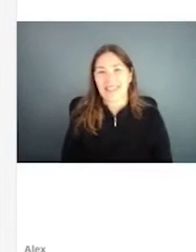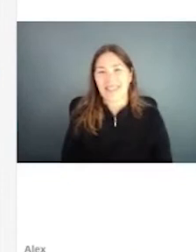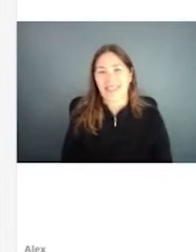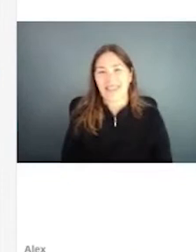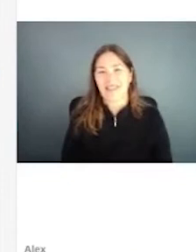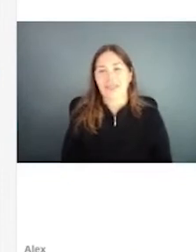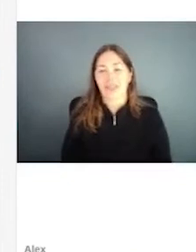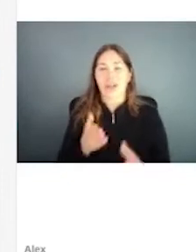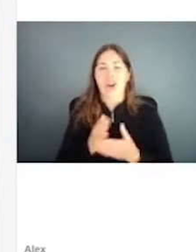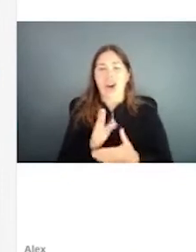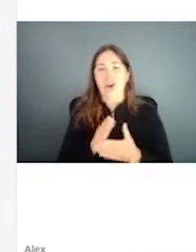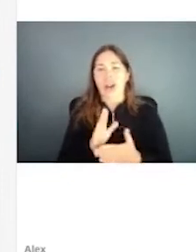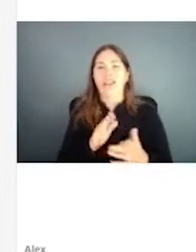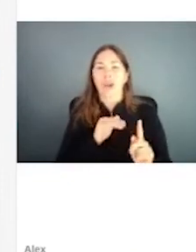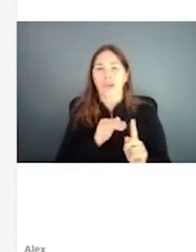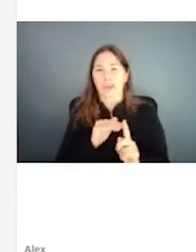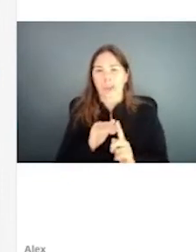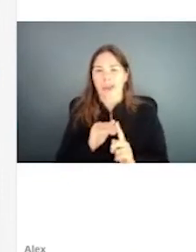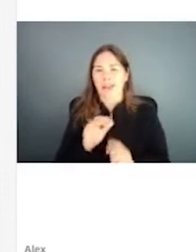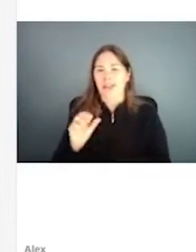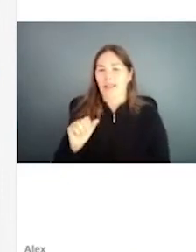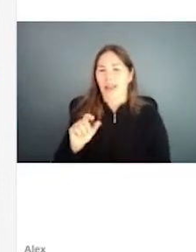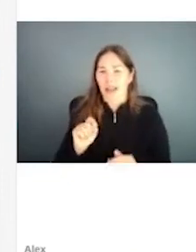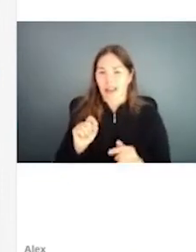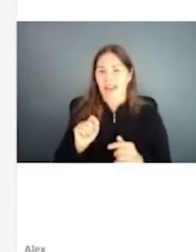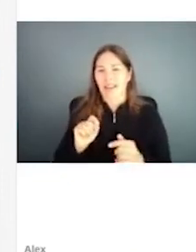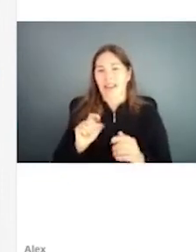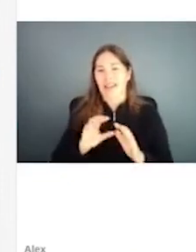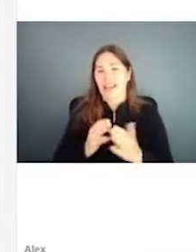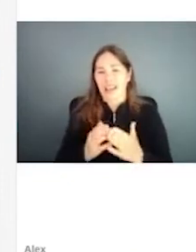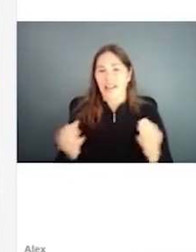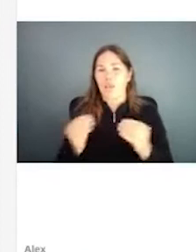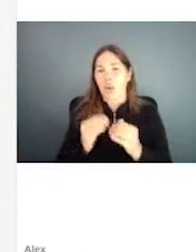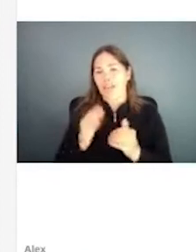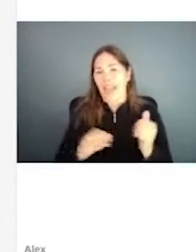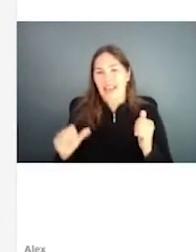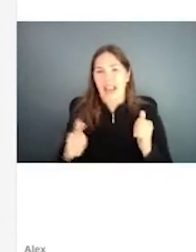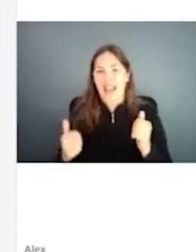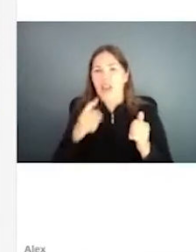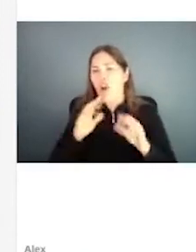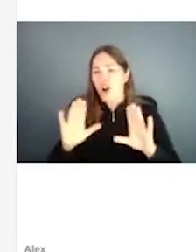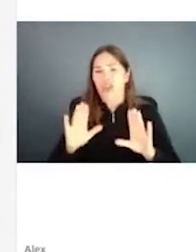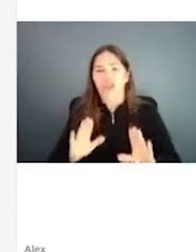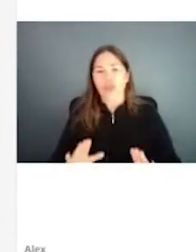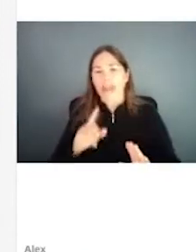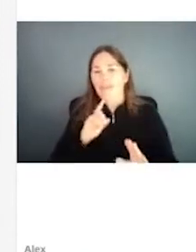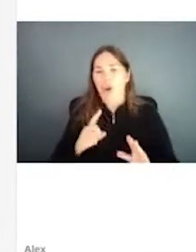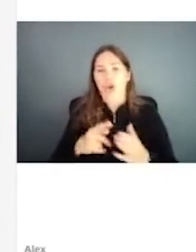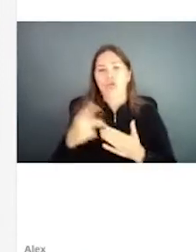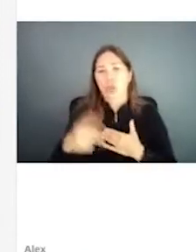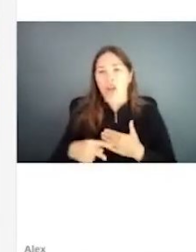All right, this is just a reminder that art classes, more than many others, are great for project-based learning. So if you